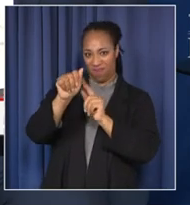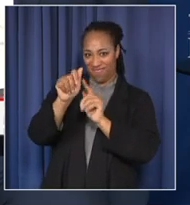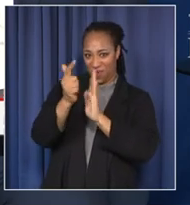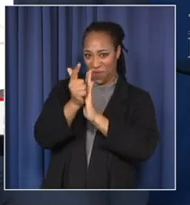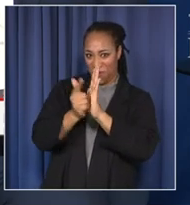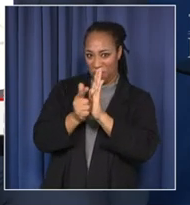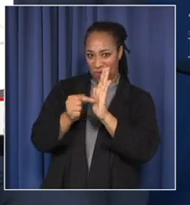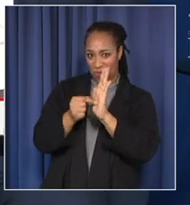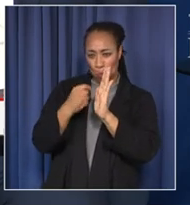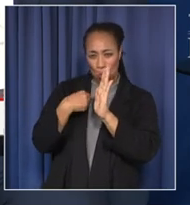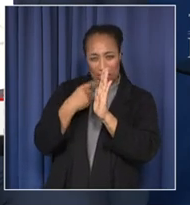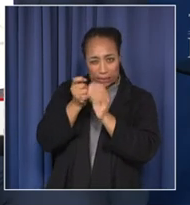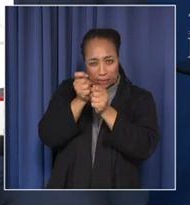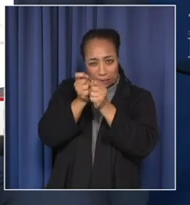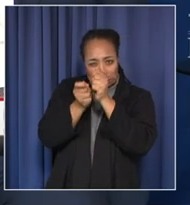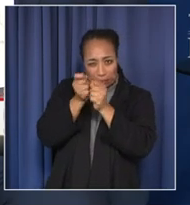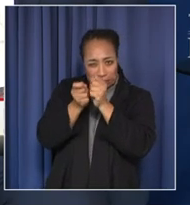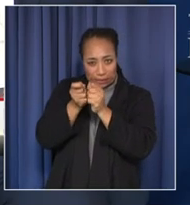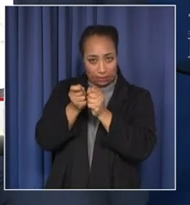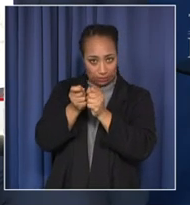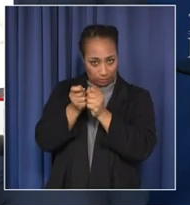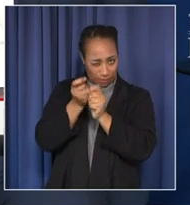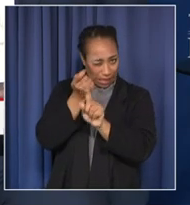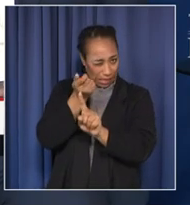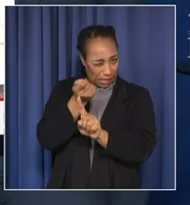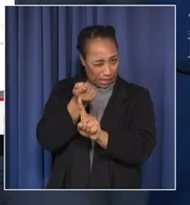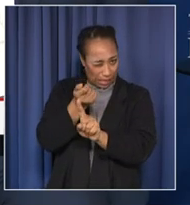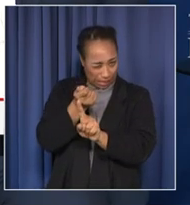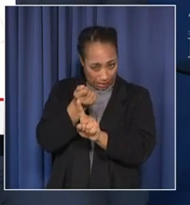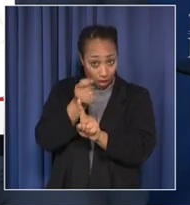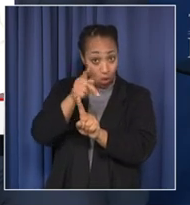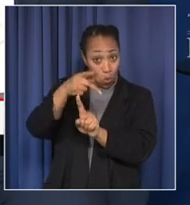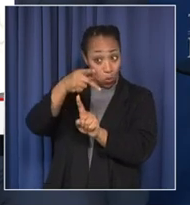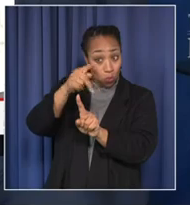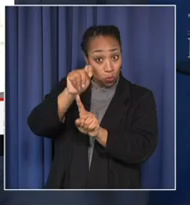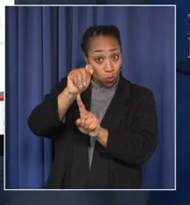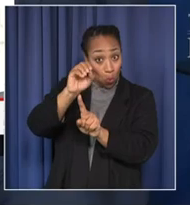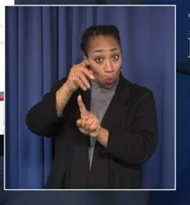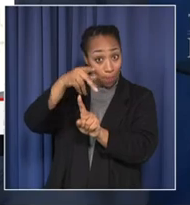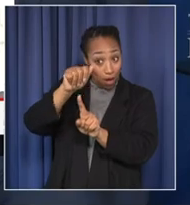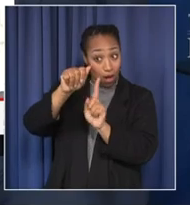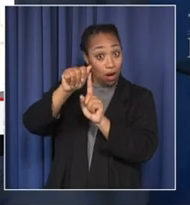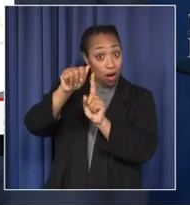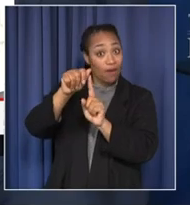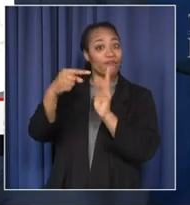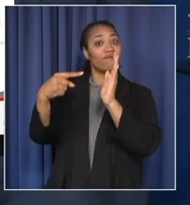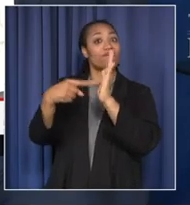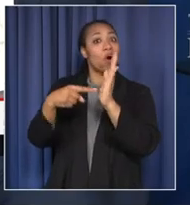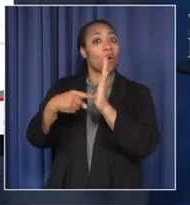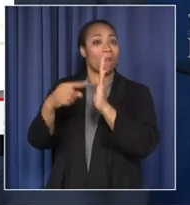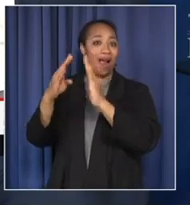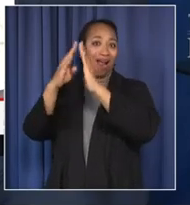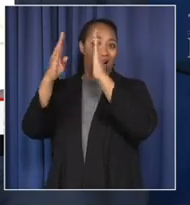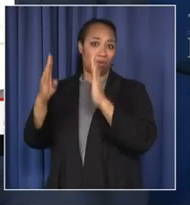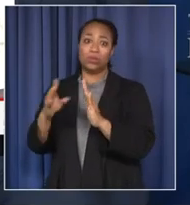that TOPA is focused on affordable housing, not all housing, and that like